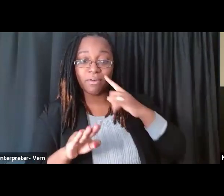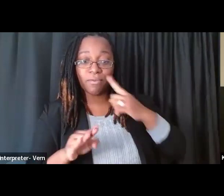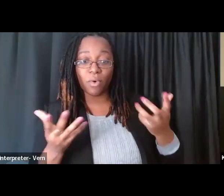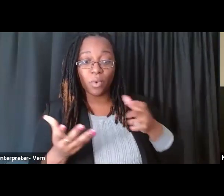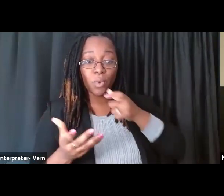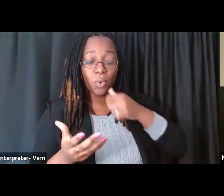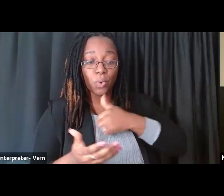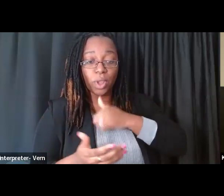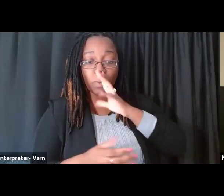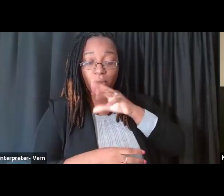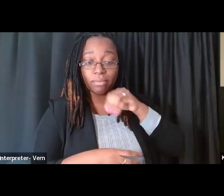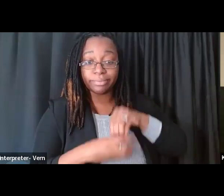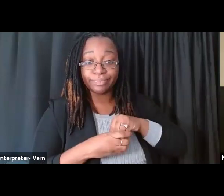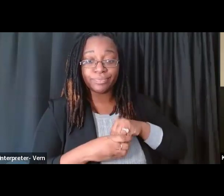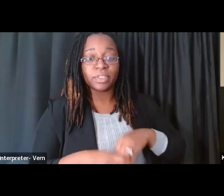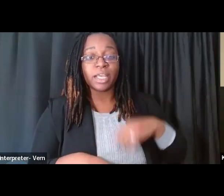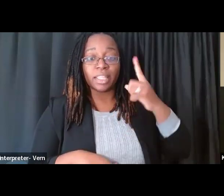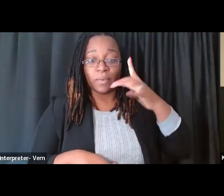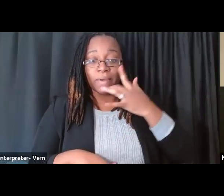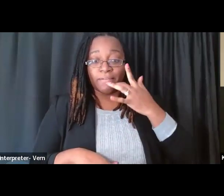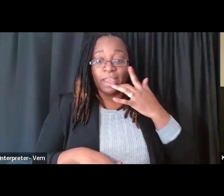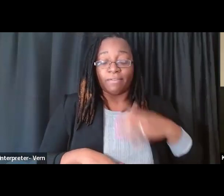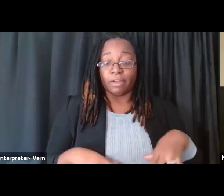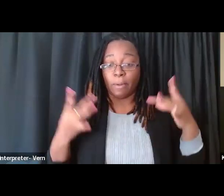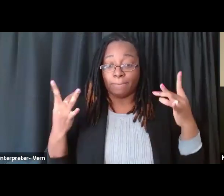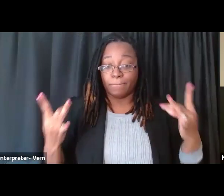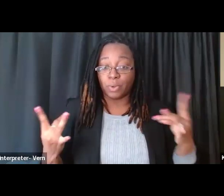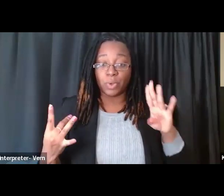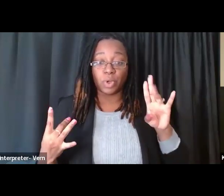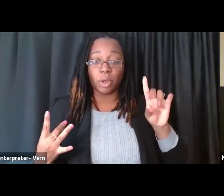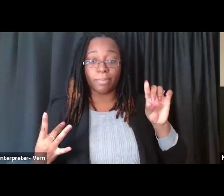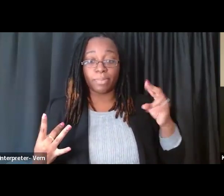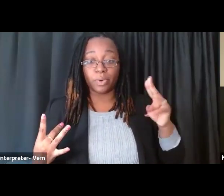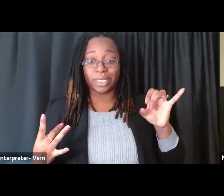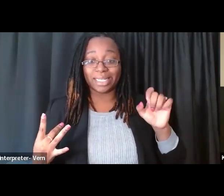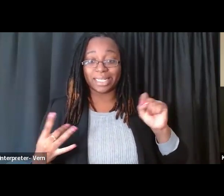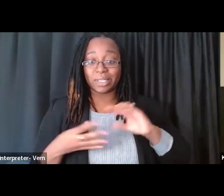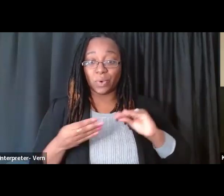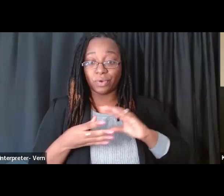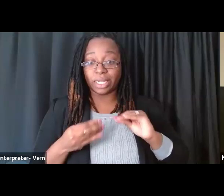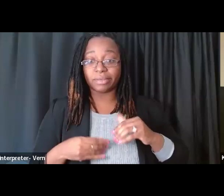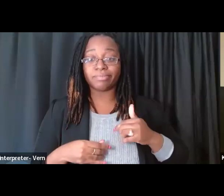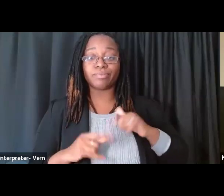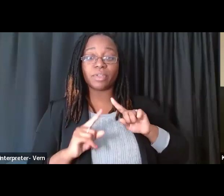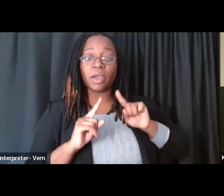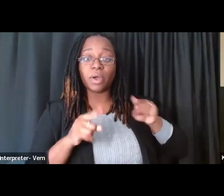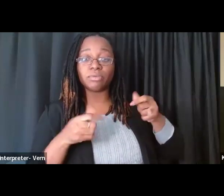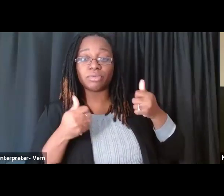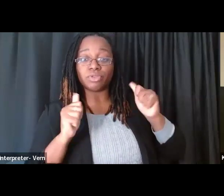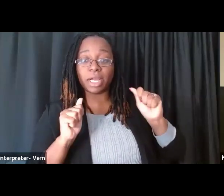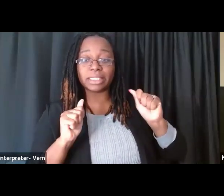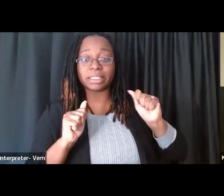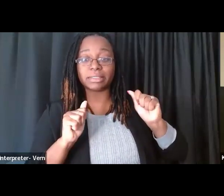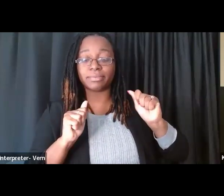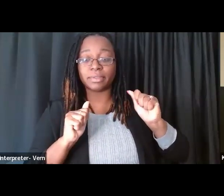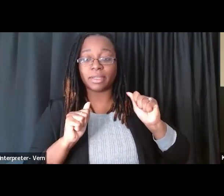stories. I was once invited to teach with Sakyong Mipham Rinpoche, my teacher's